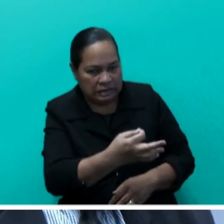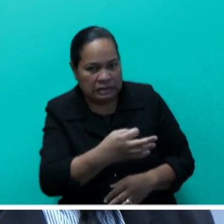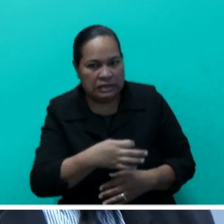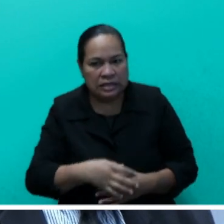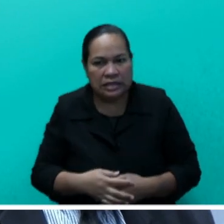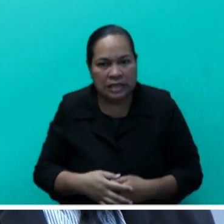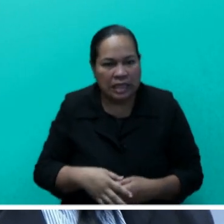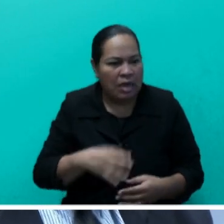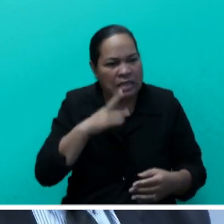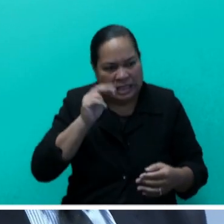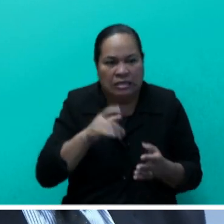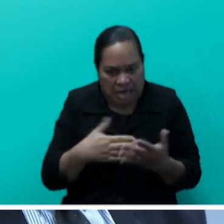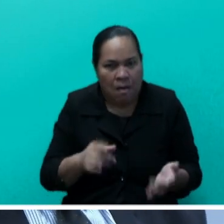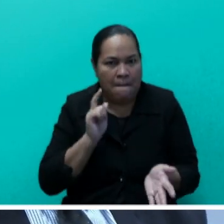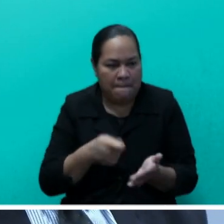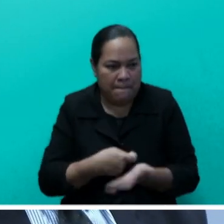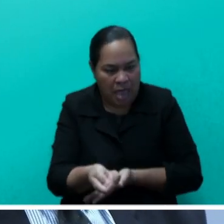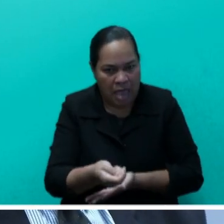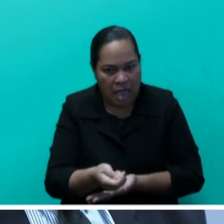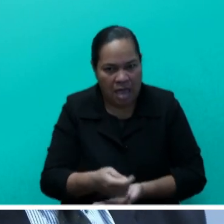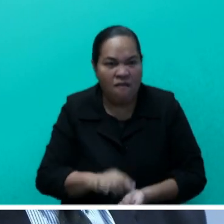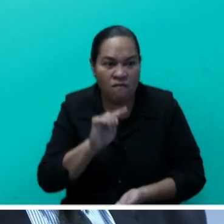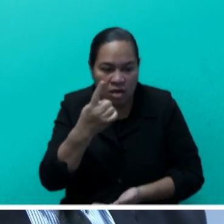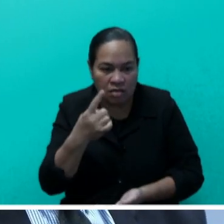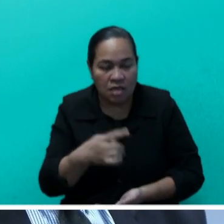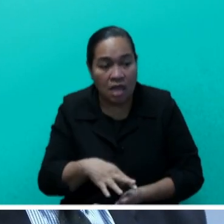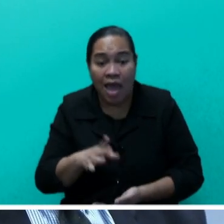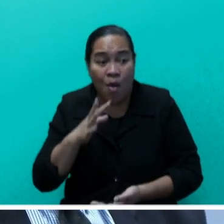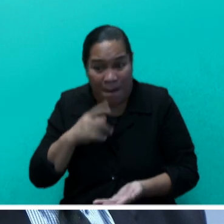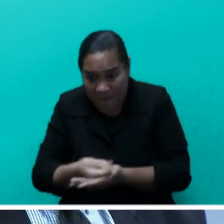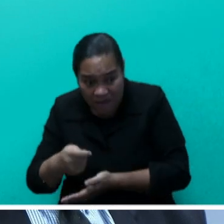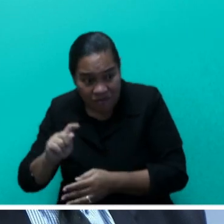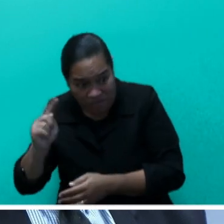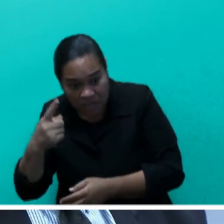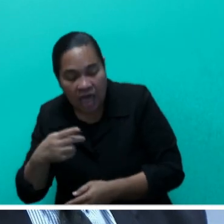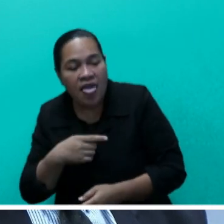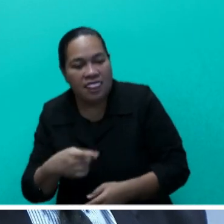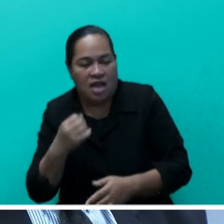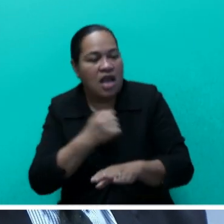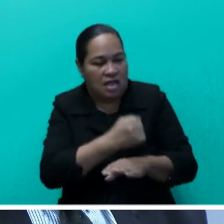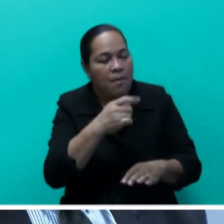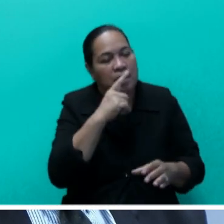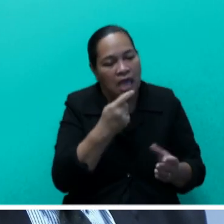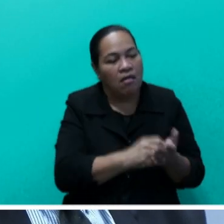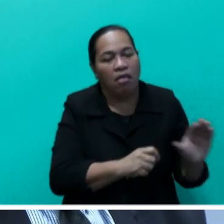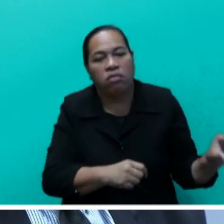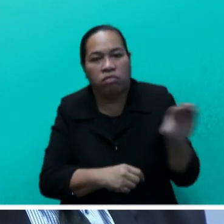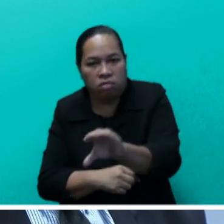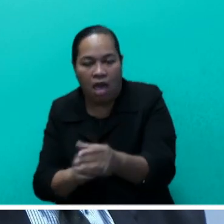the immediate payment. Government then reimbursed FRU later, well after the